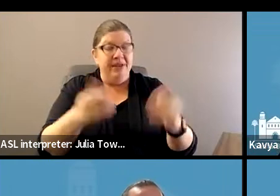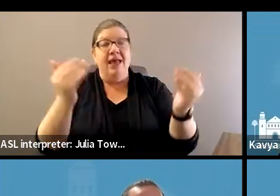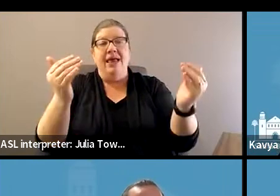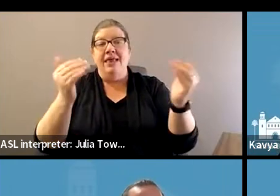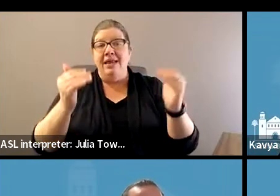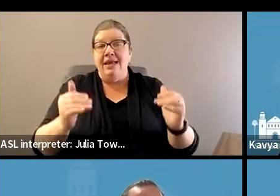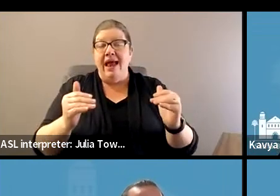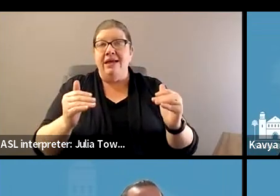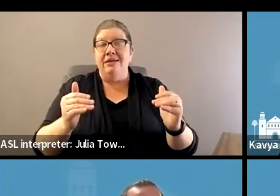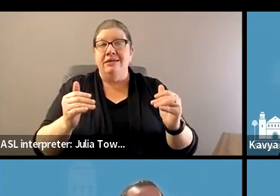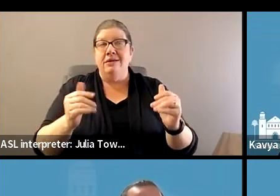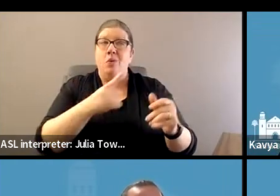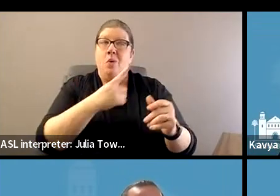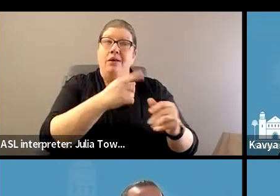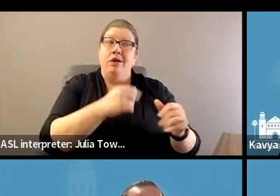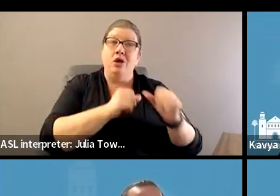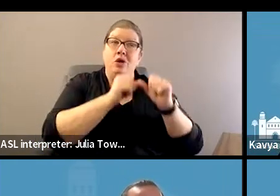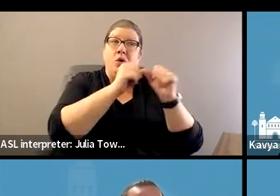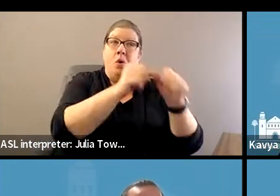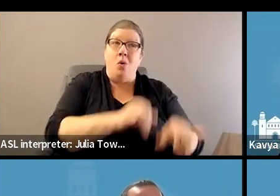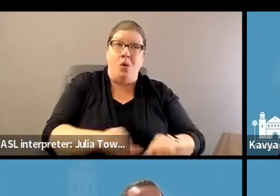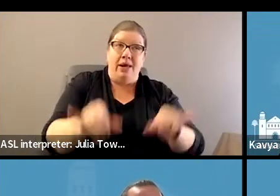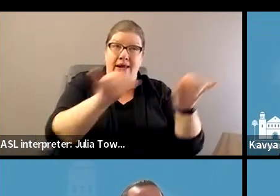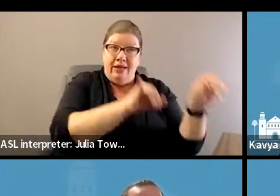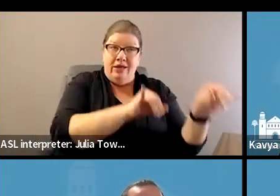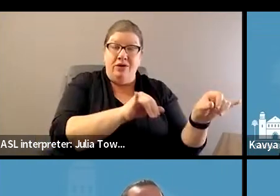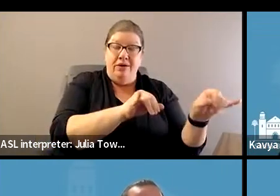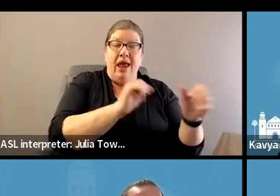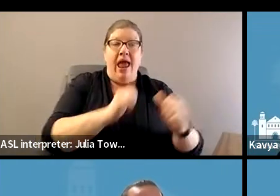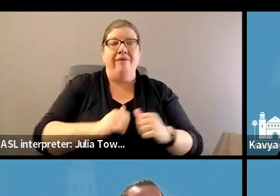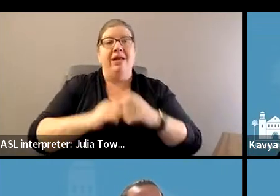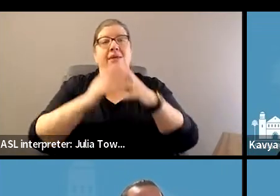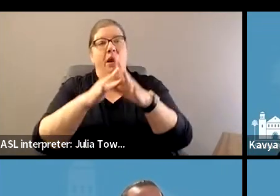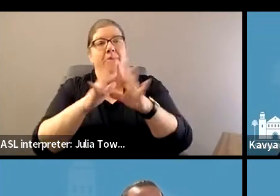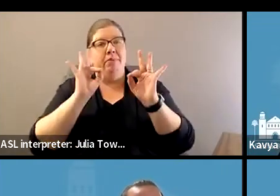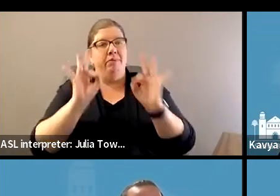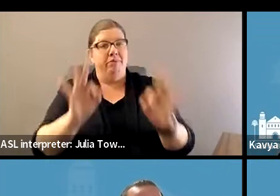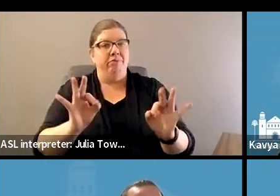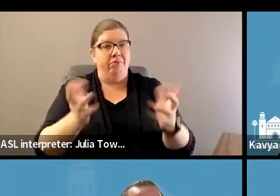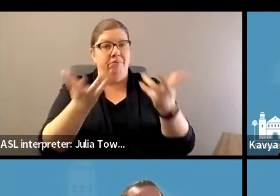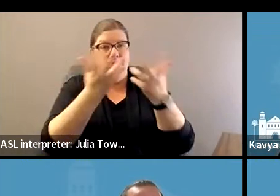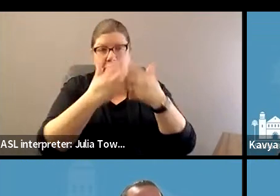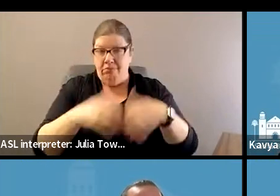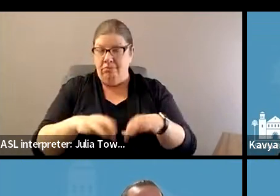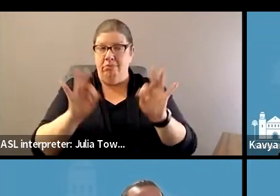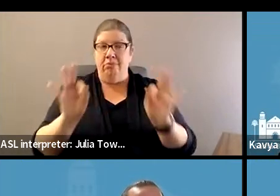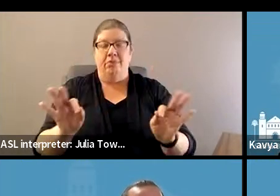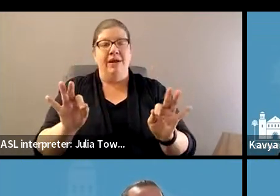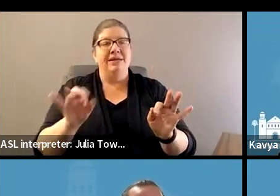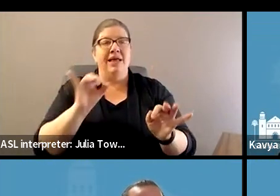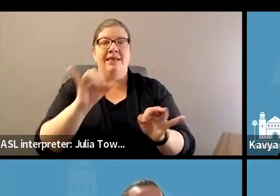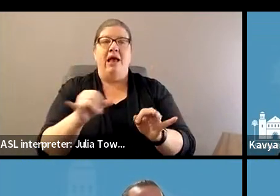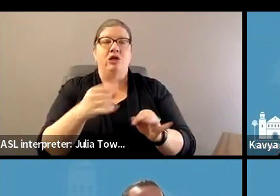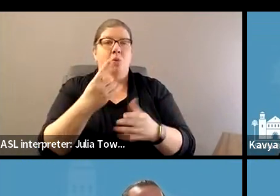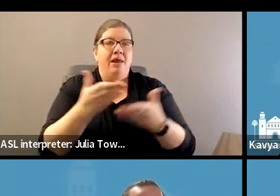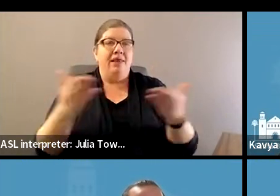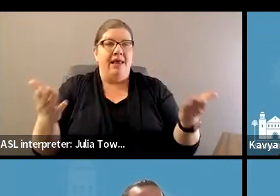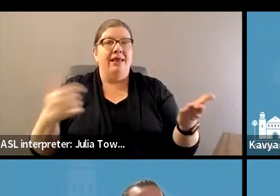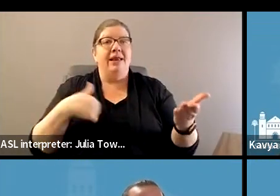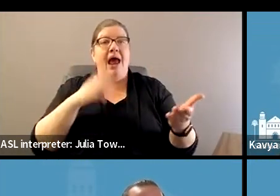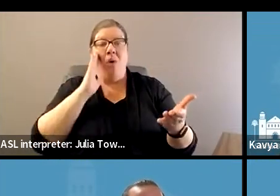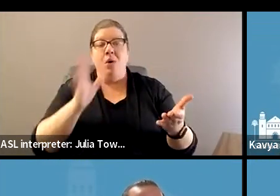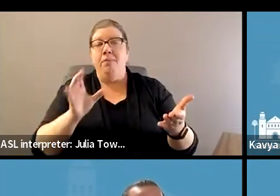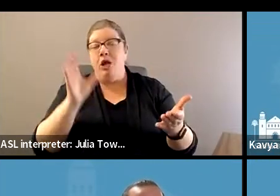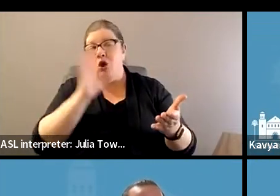to having a coherent curriculum is having it implemented with fidelity. And I just want to say right now that that's one of the things that I will be